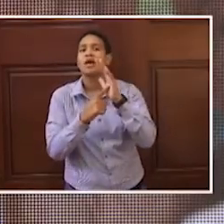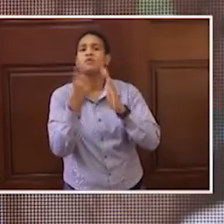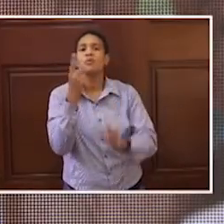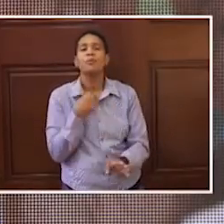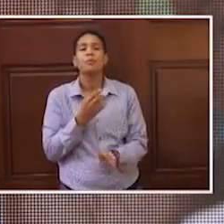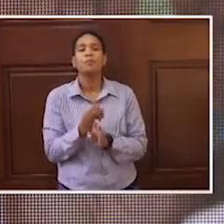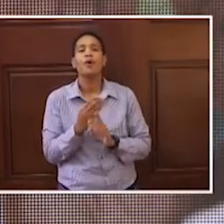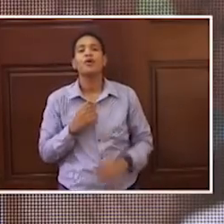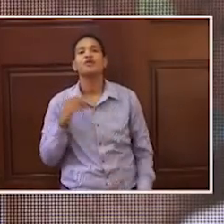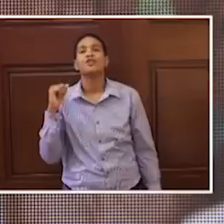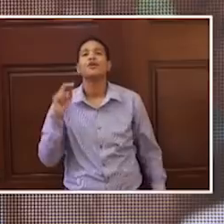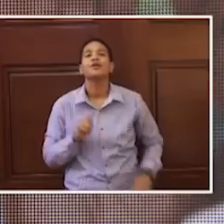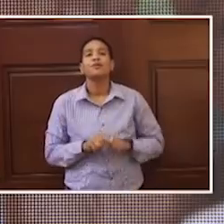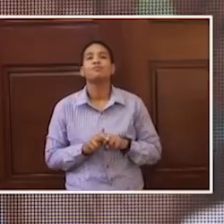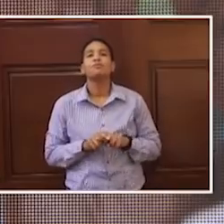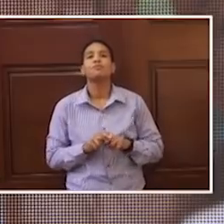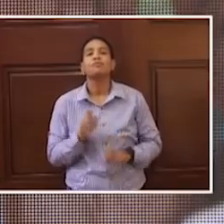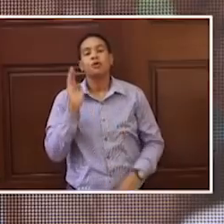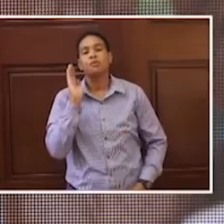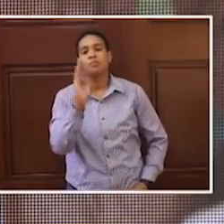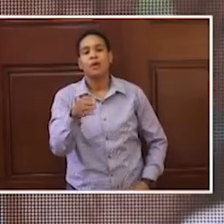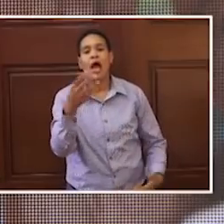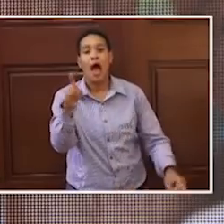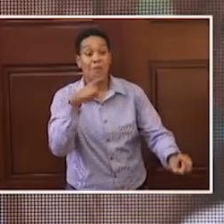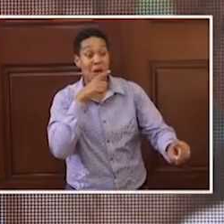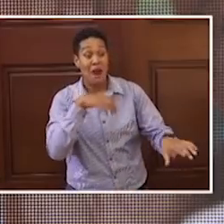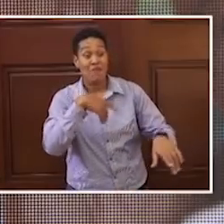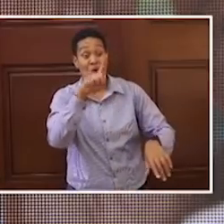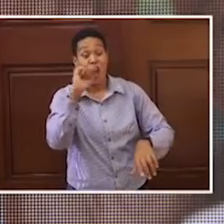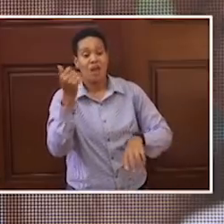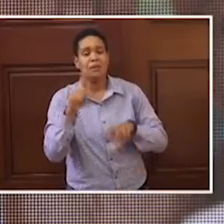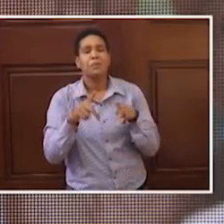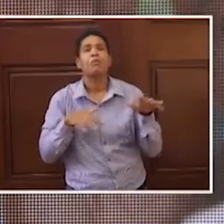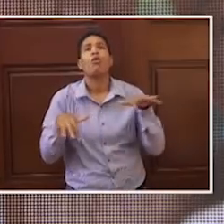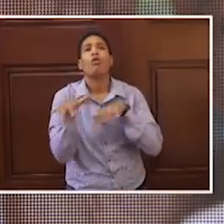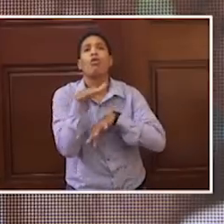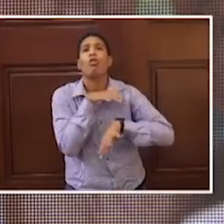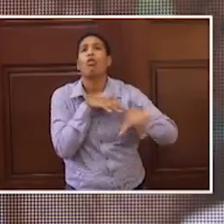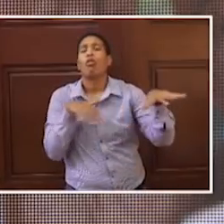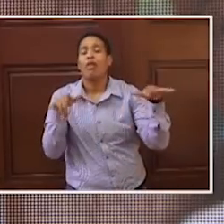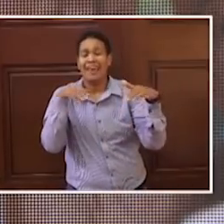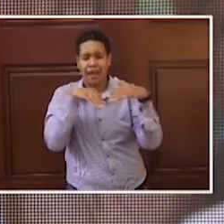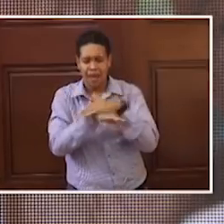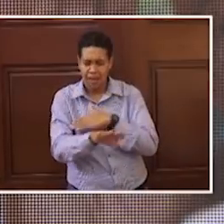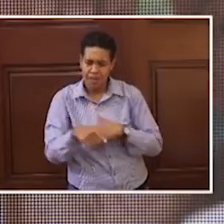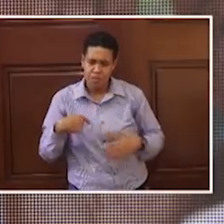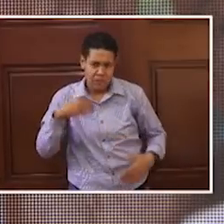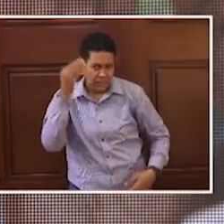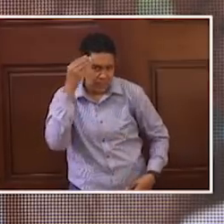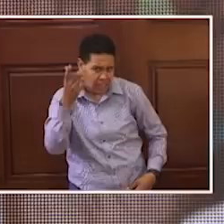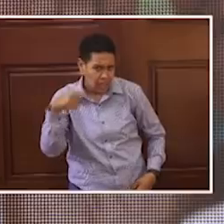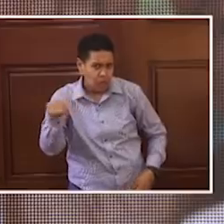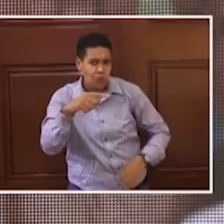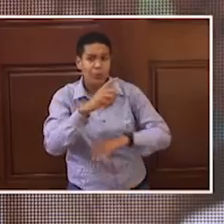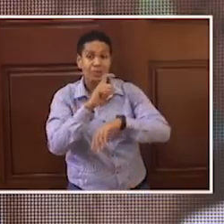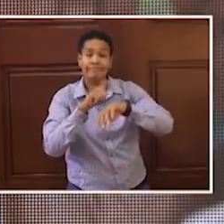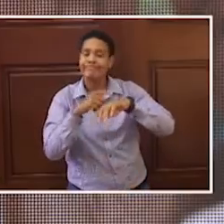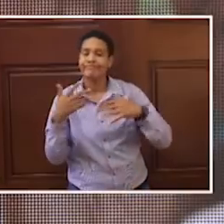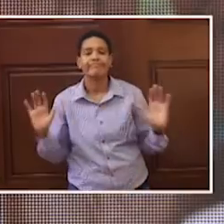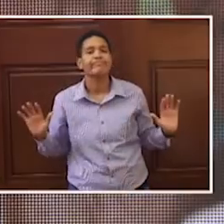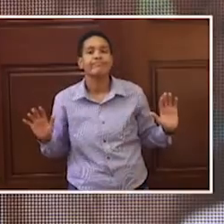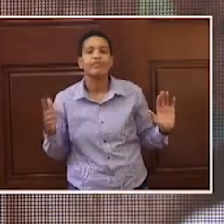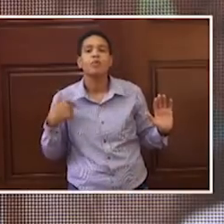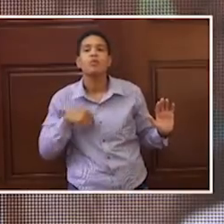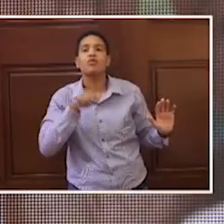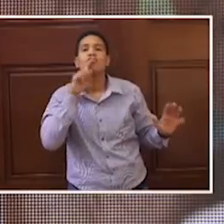bus, has to move amongst other persons, come in. We are saying those days are over. We